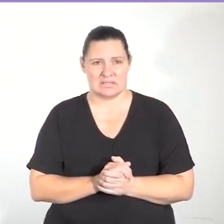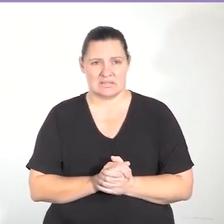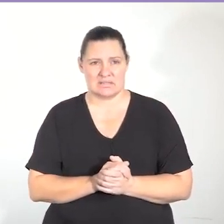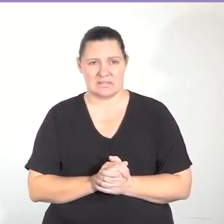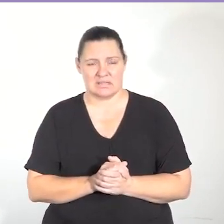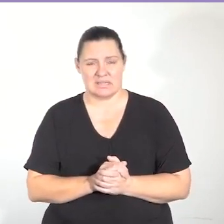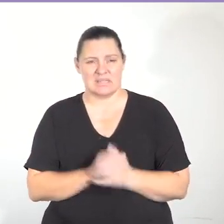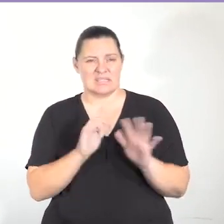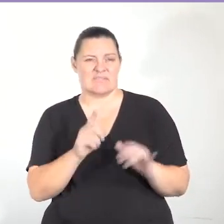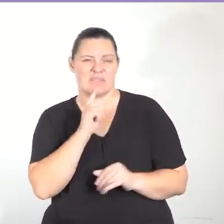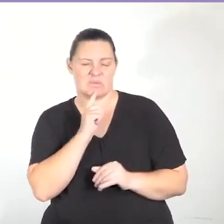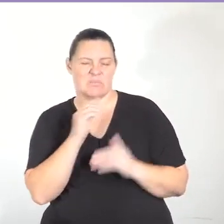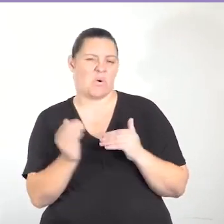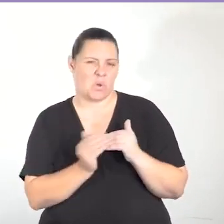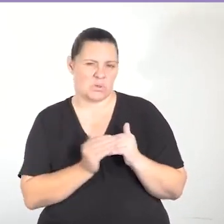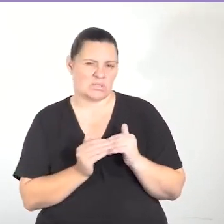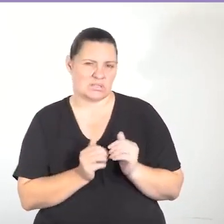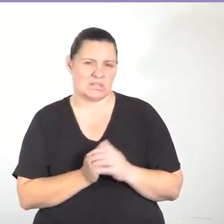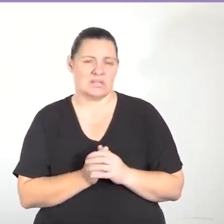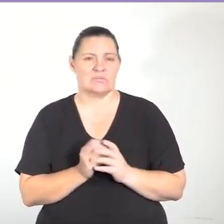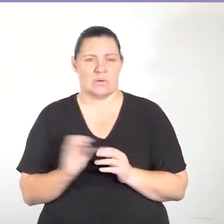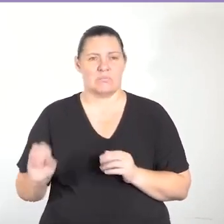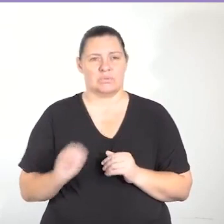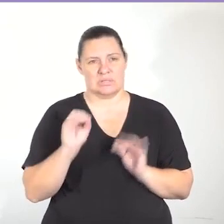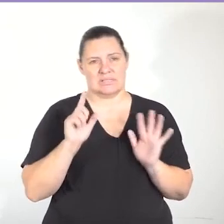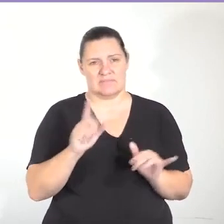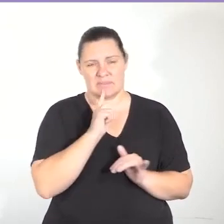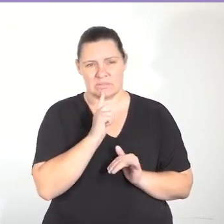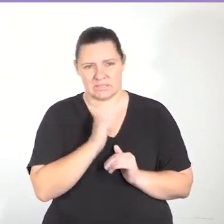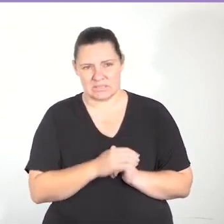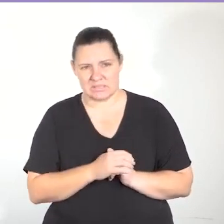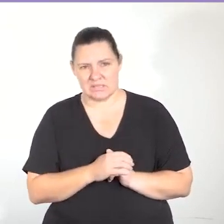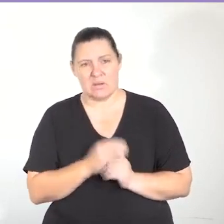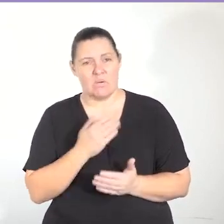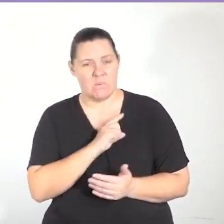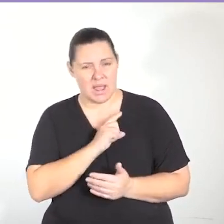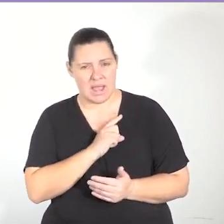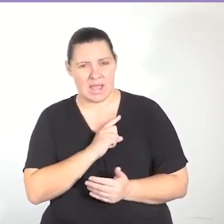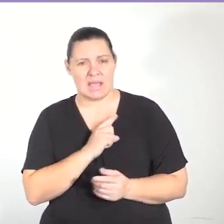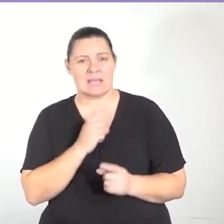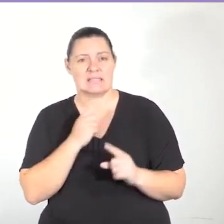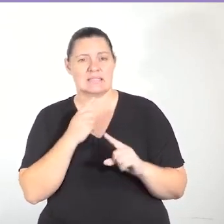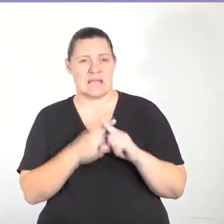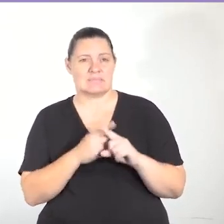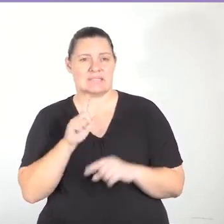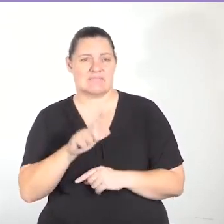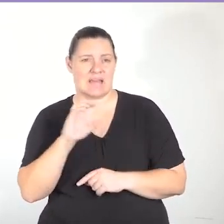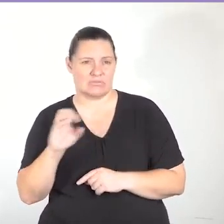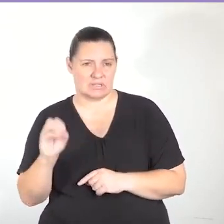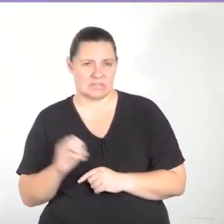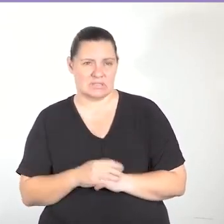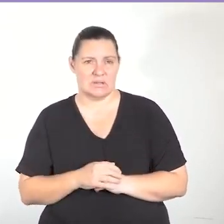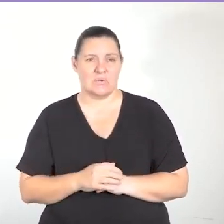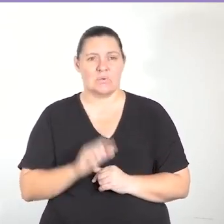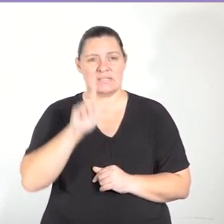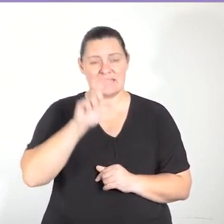7,000 is close enough to 7,390. So we are just going to use 7,000. Because we multiplied by 700, we need to